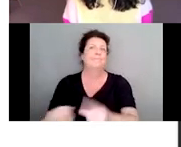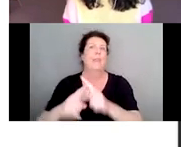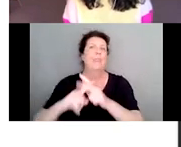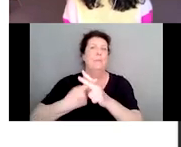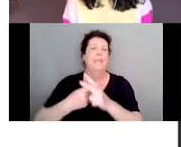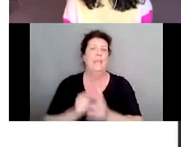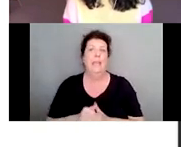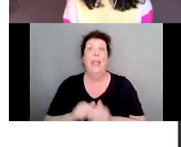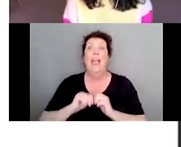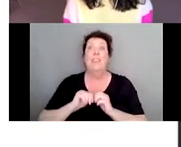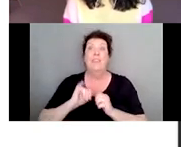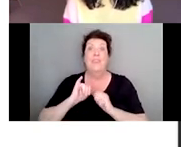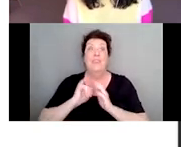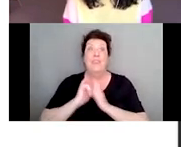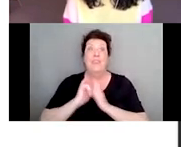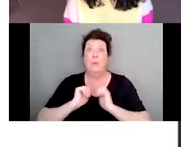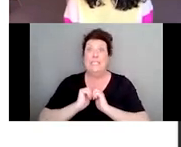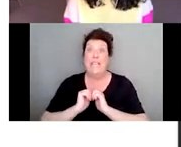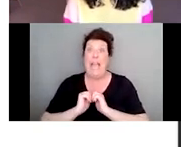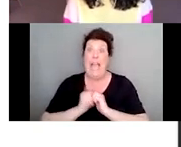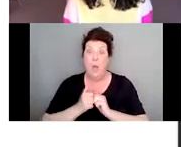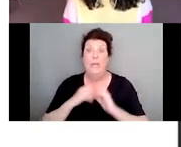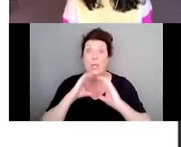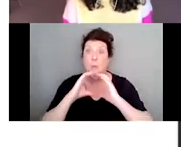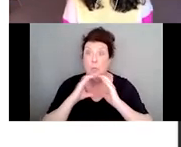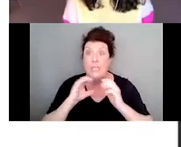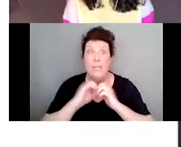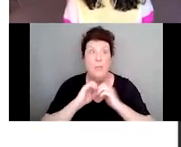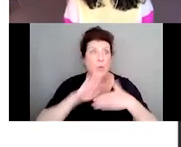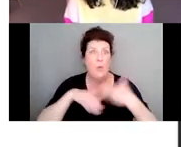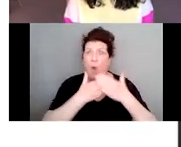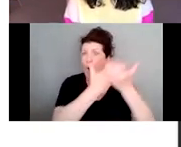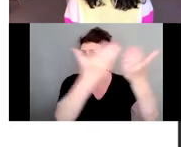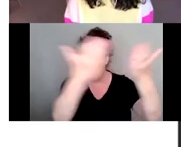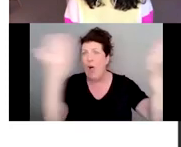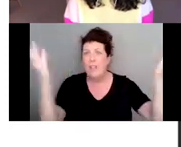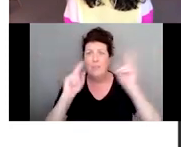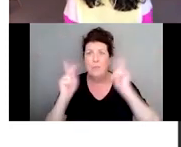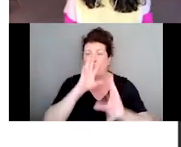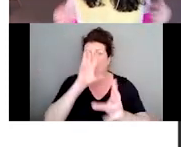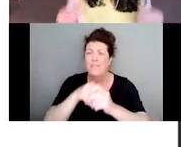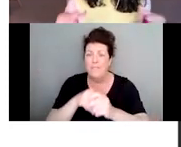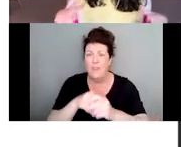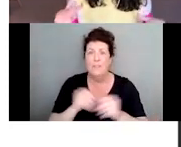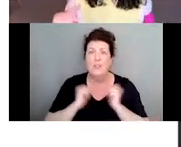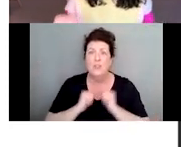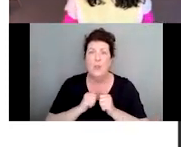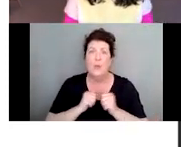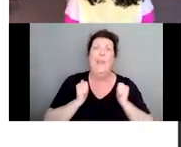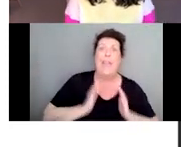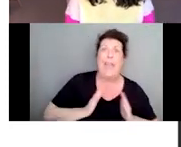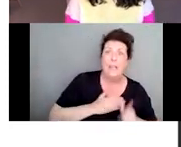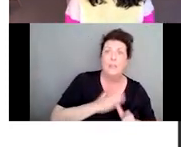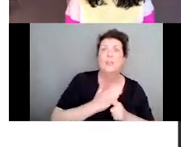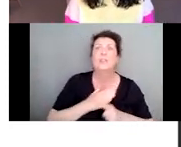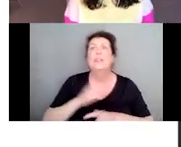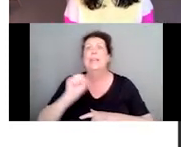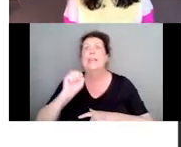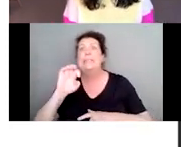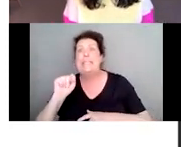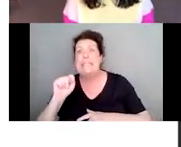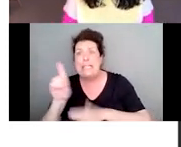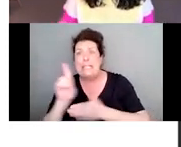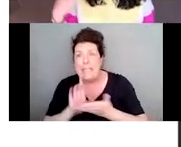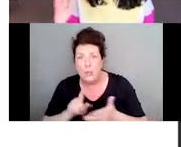creative partners on the show from production design to our director, to the actors, what mode we were in at any given time. So,